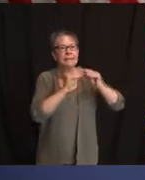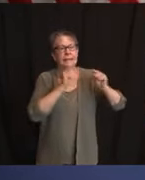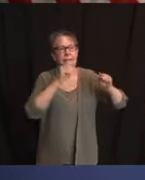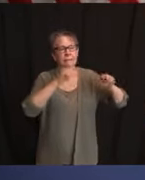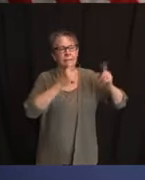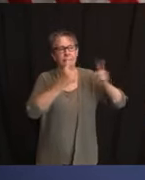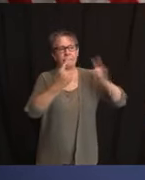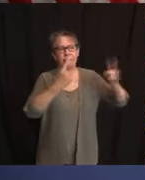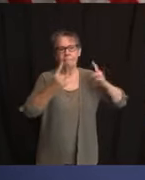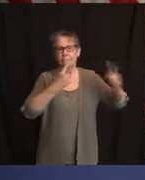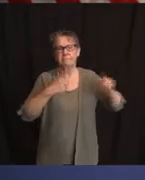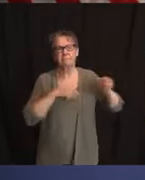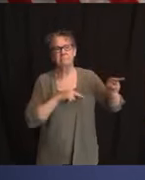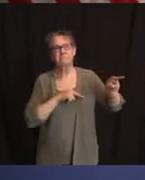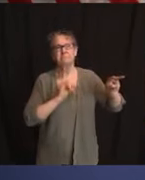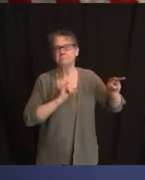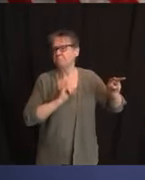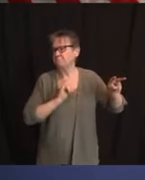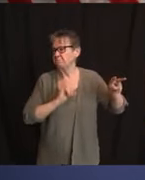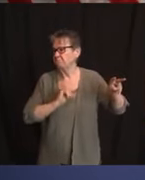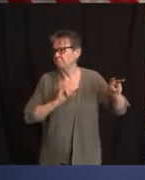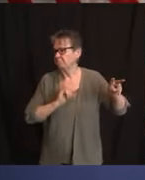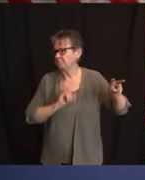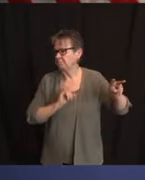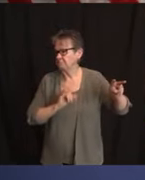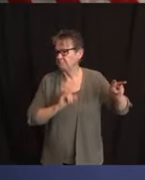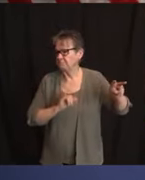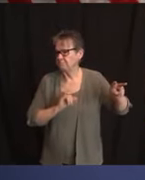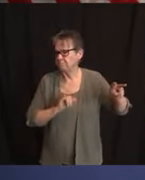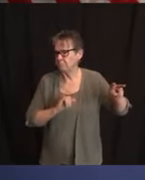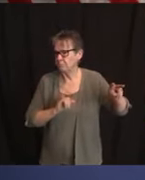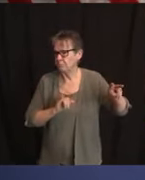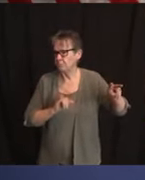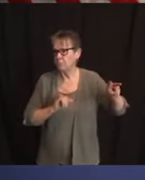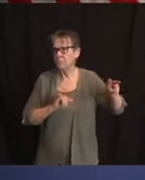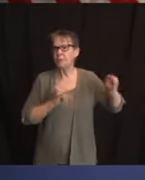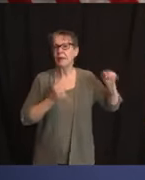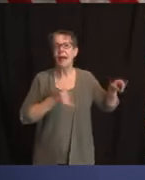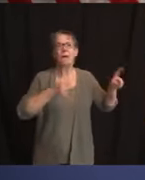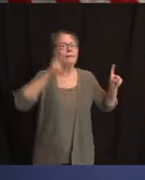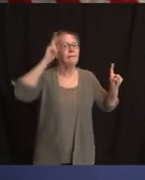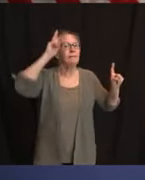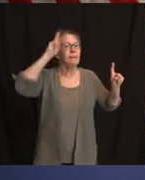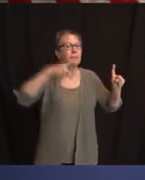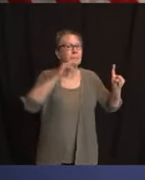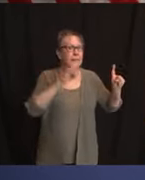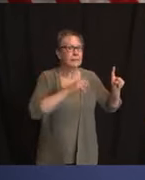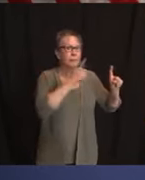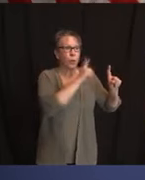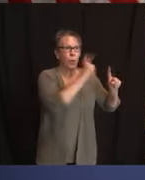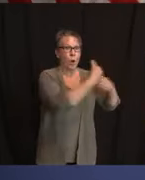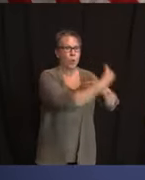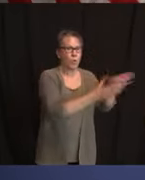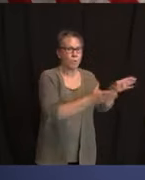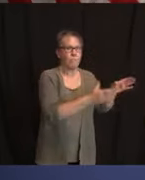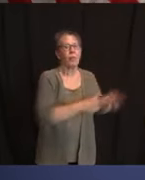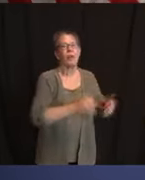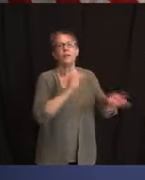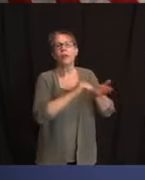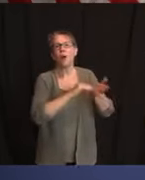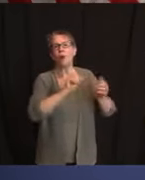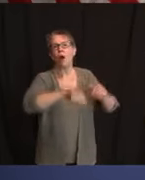room. And you may have read that a lot of their senior medical experts are self-quarantining.